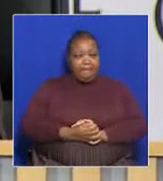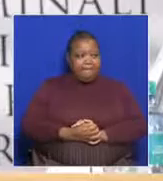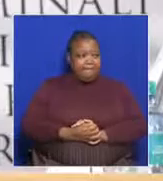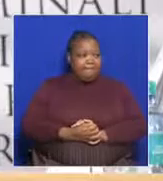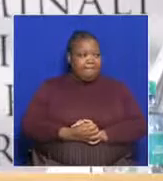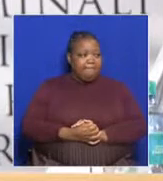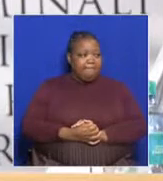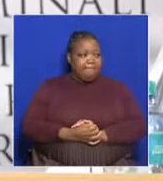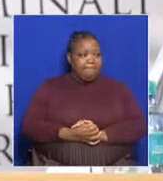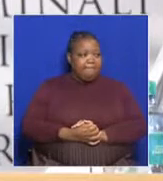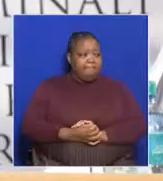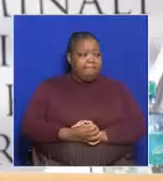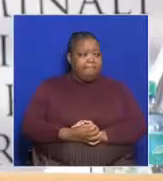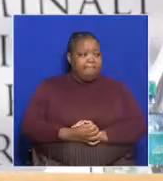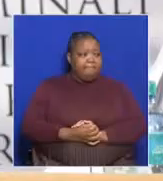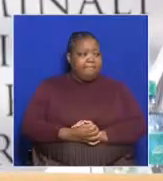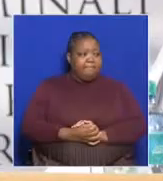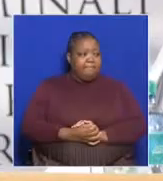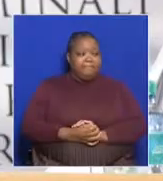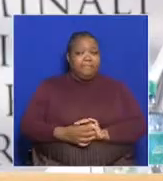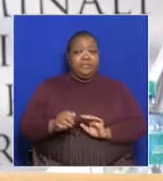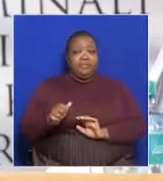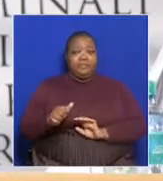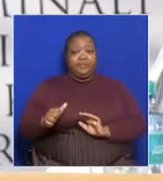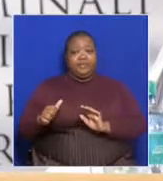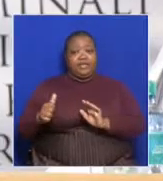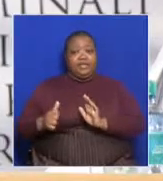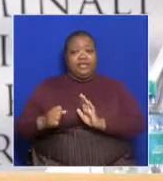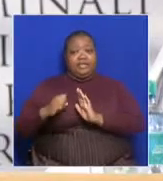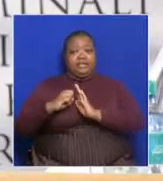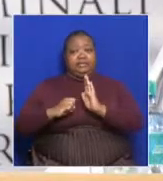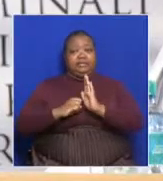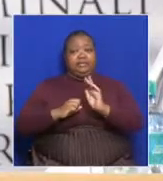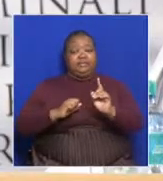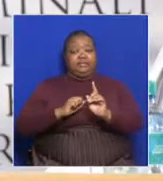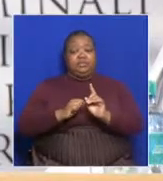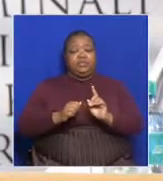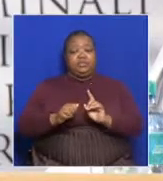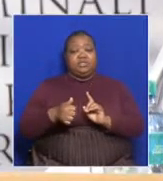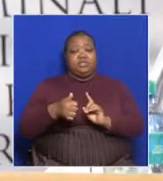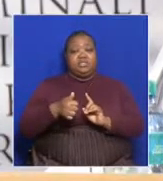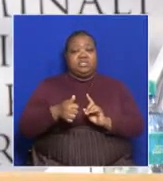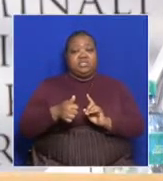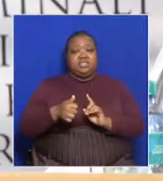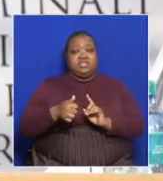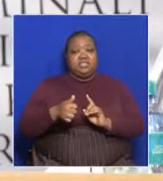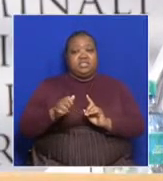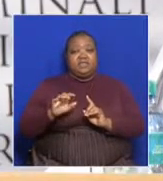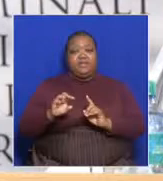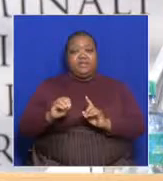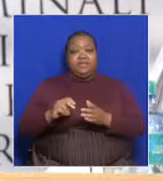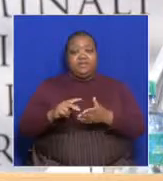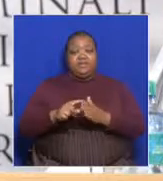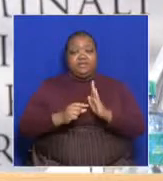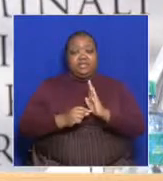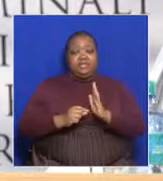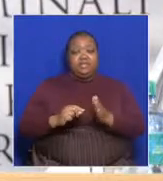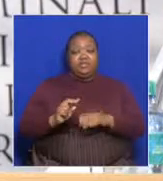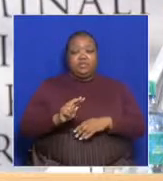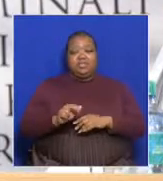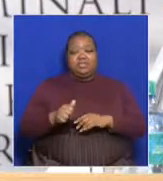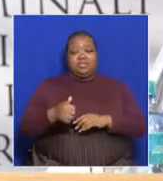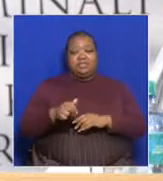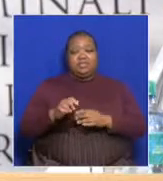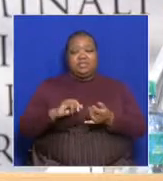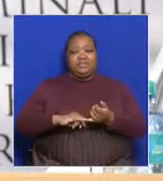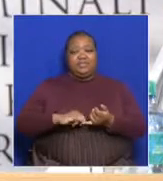I'll read another statement of yours at 6:50 dated 26 September 2022 at paragraph 3. Last